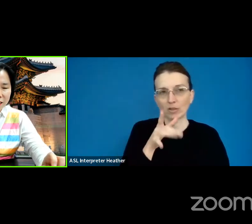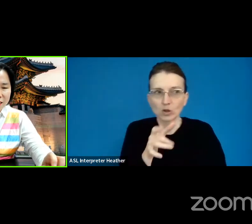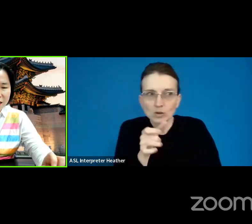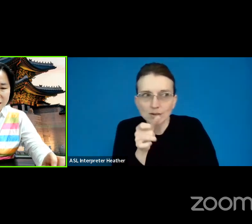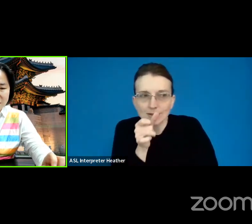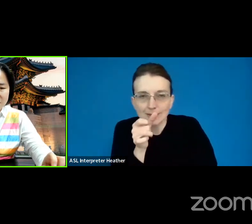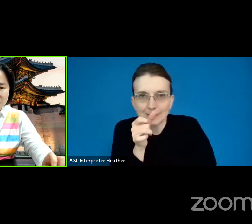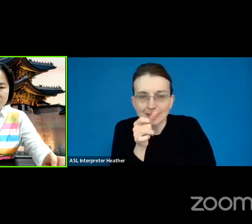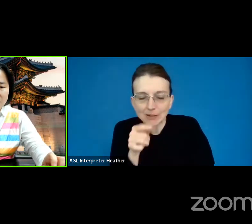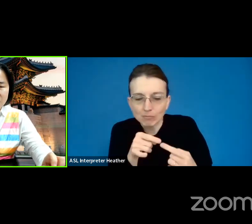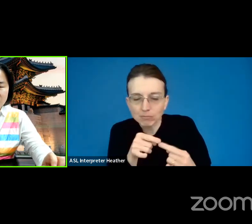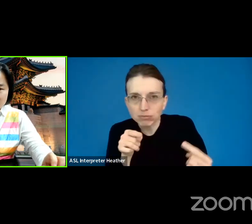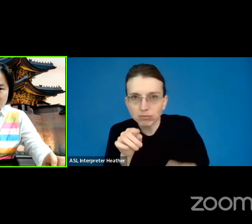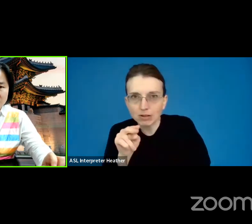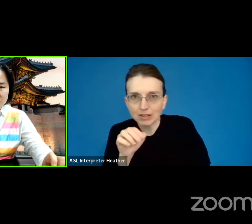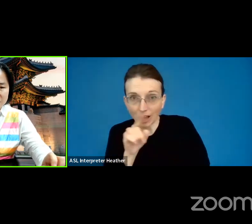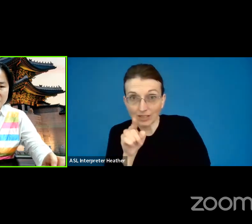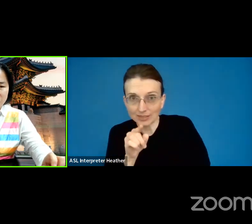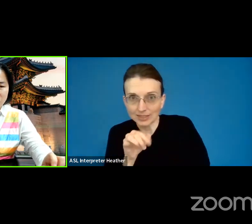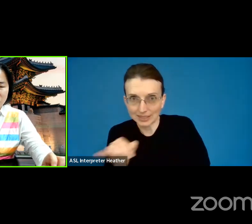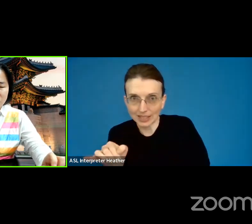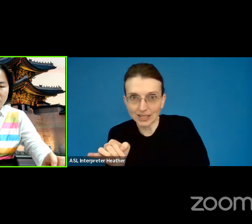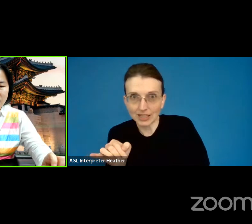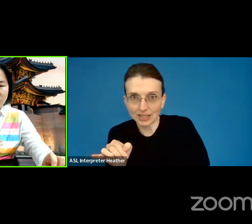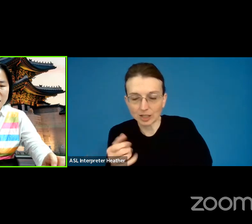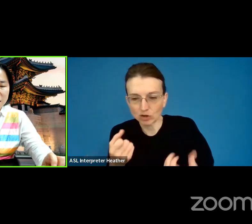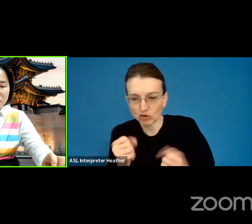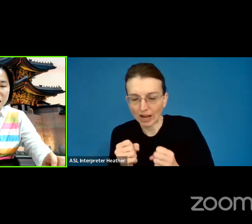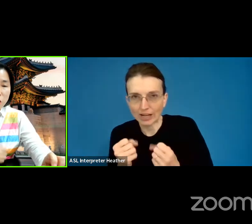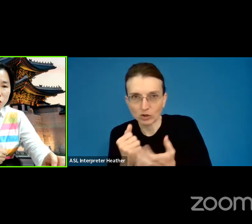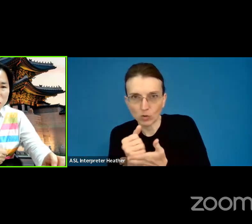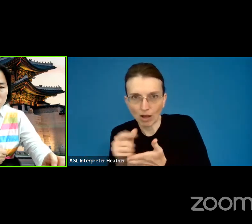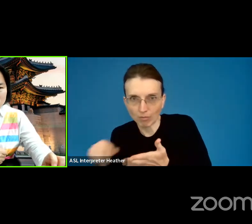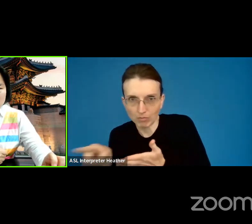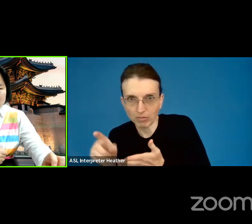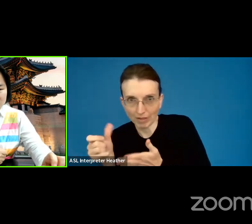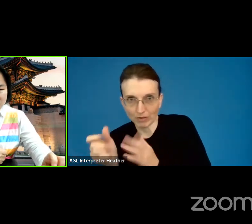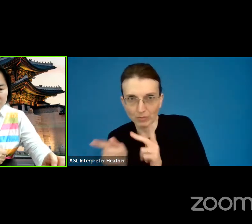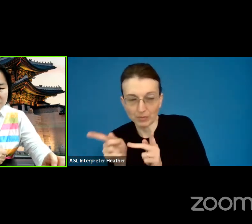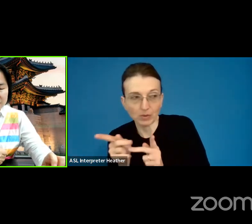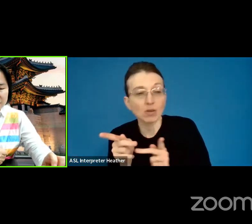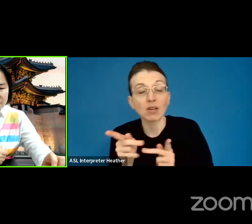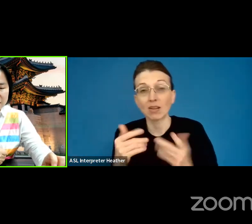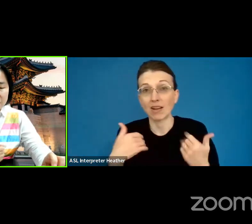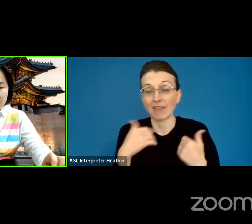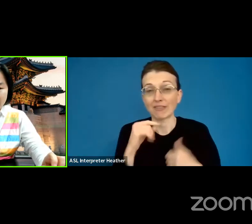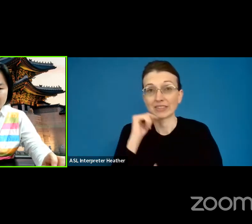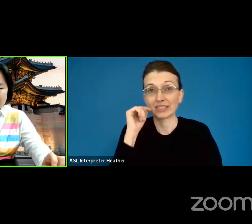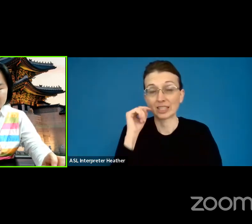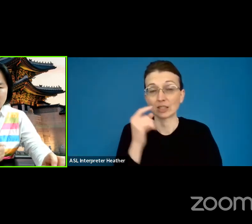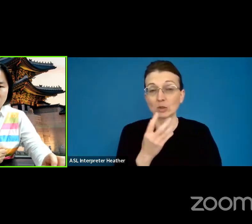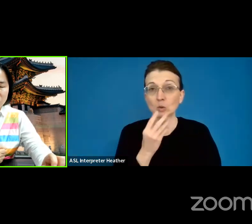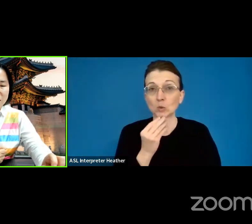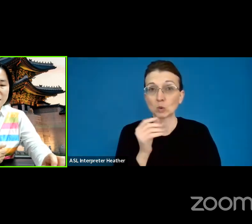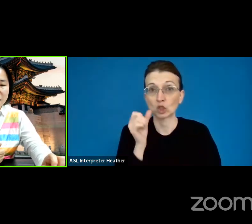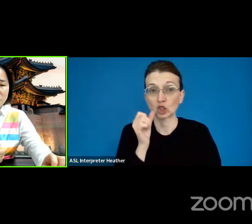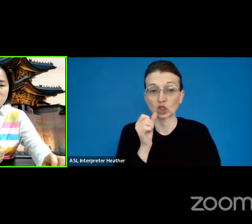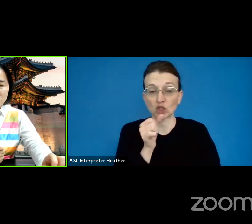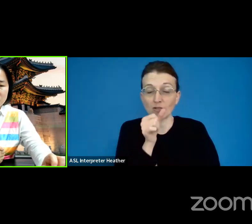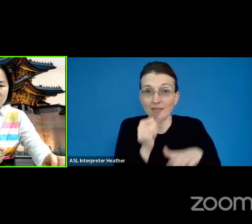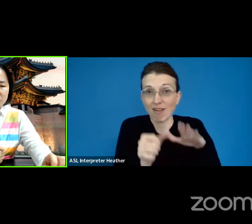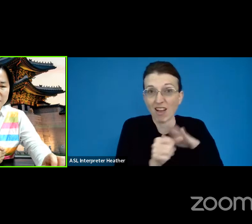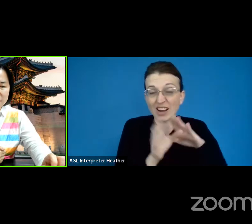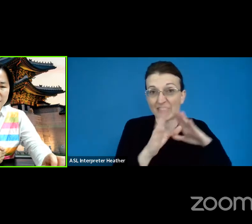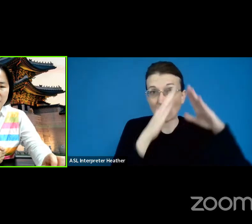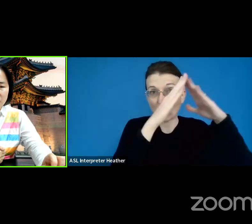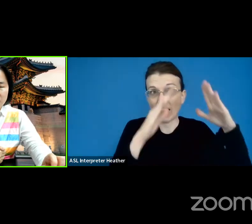an anti-Nazi dissident and hiding a teenage Jewish girl in the attic, says to